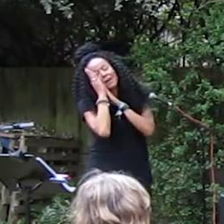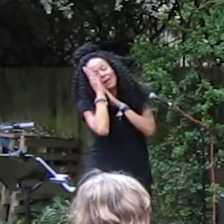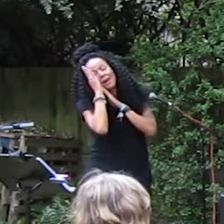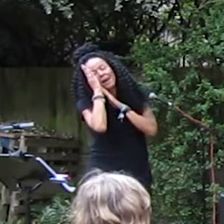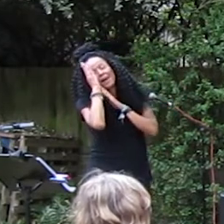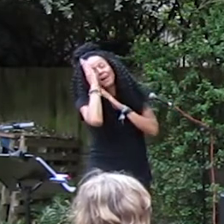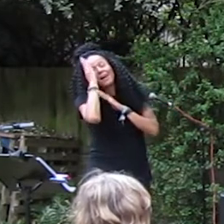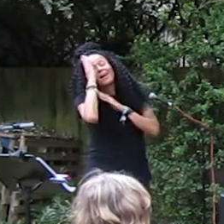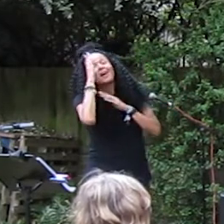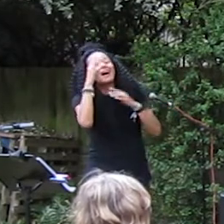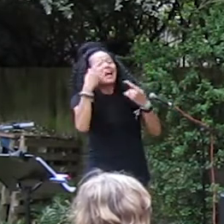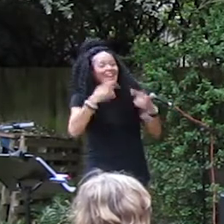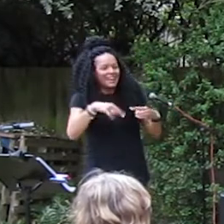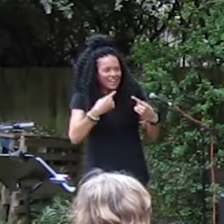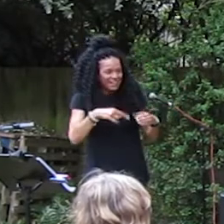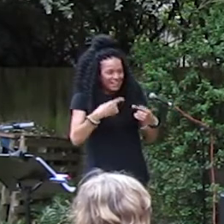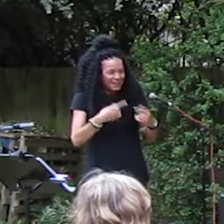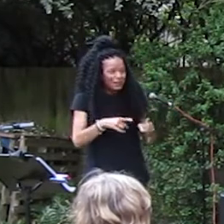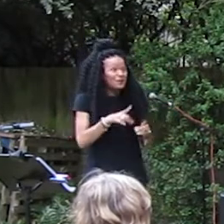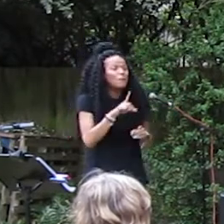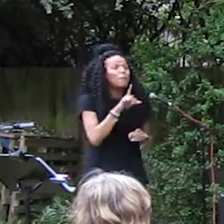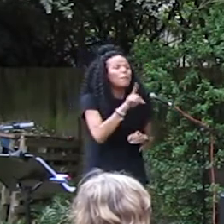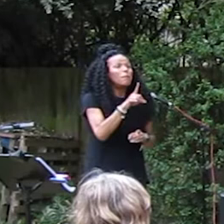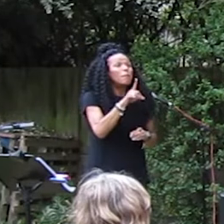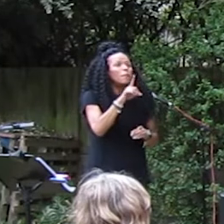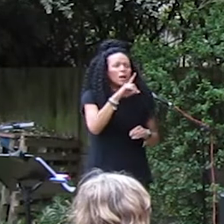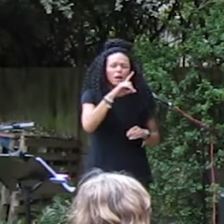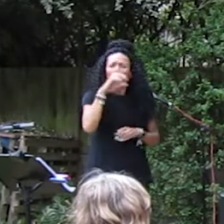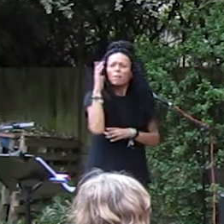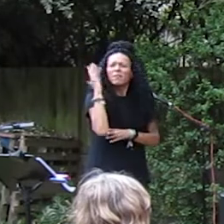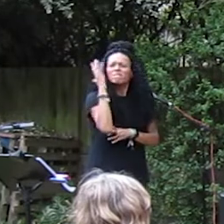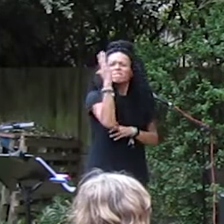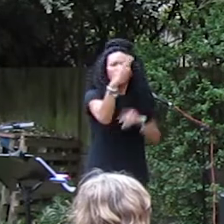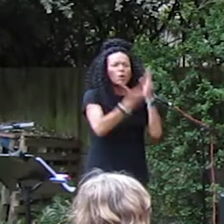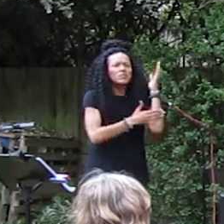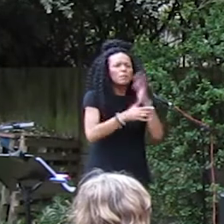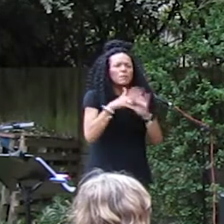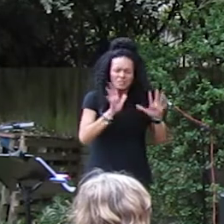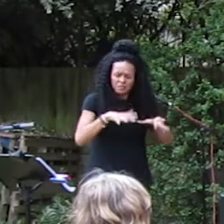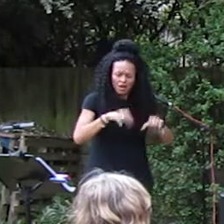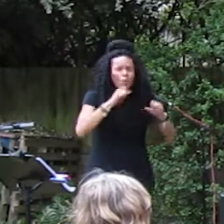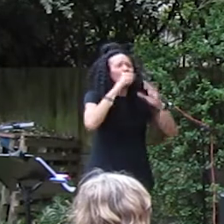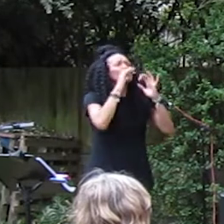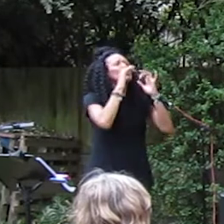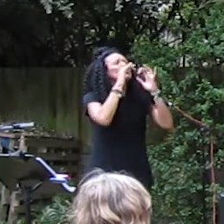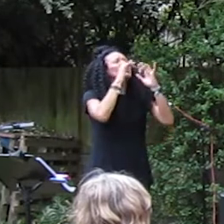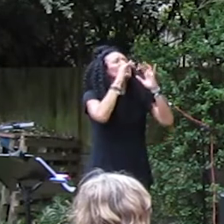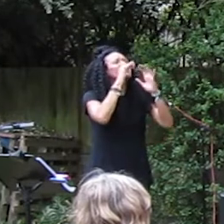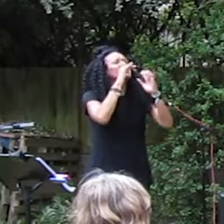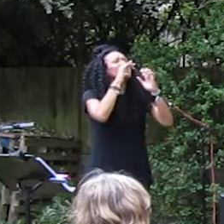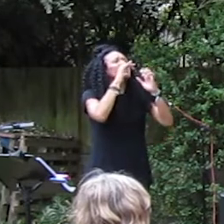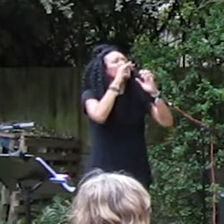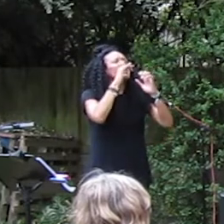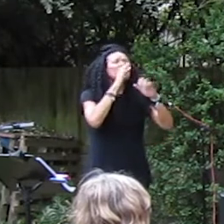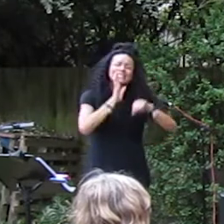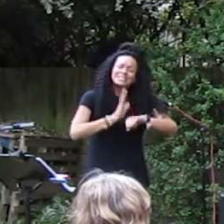that chime. But the yeoman must start when the bugles sing.